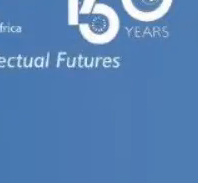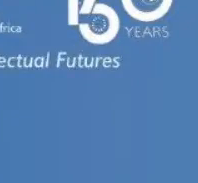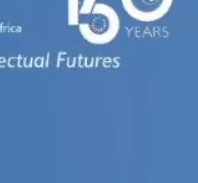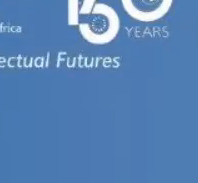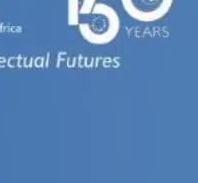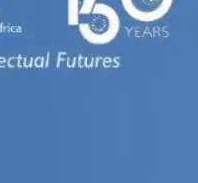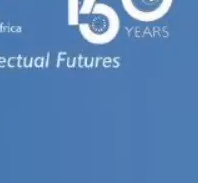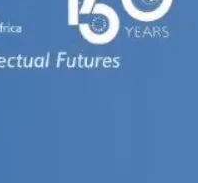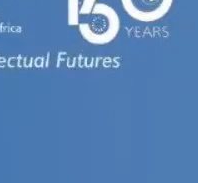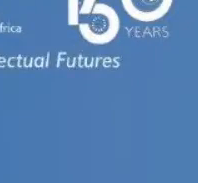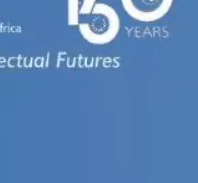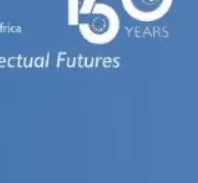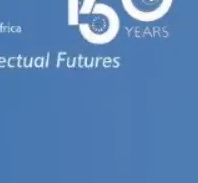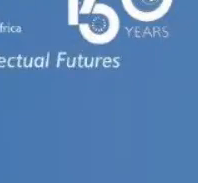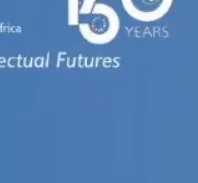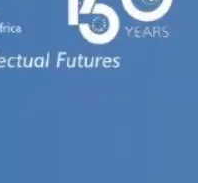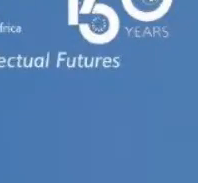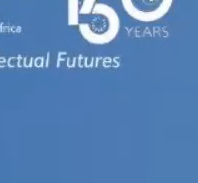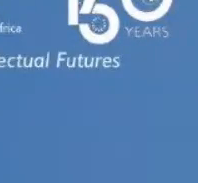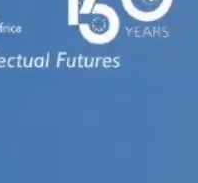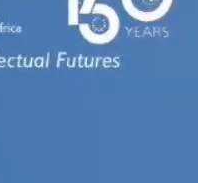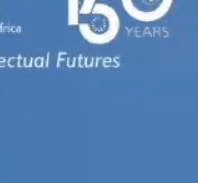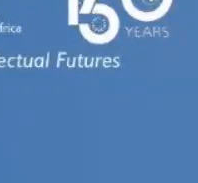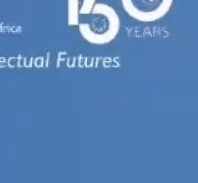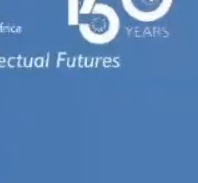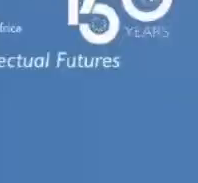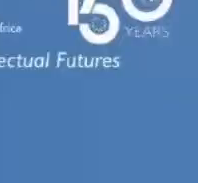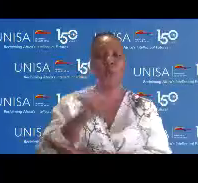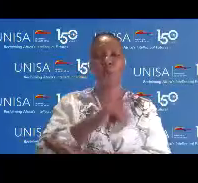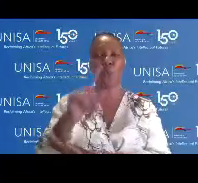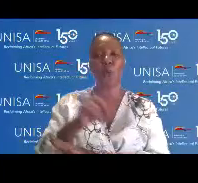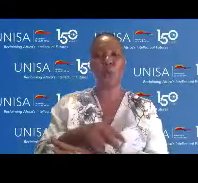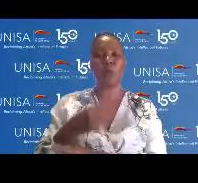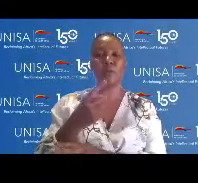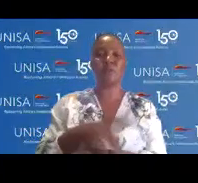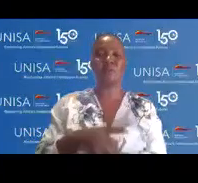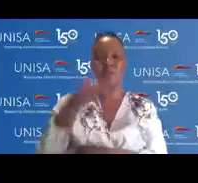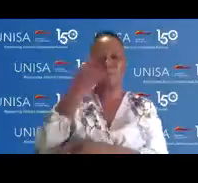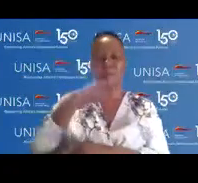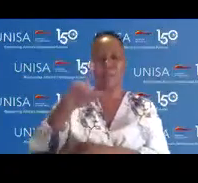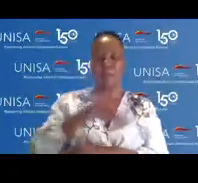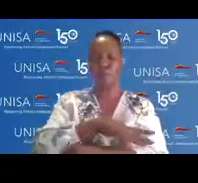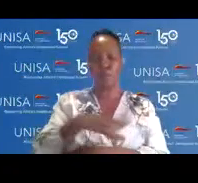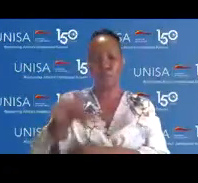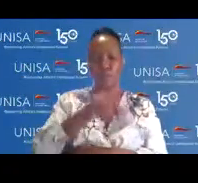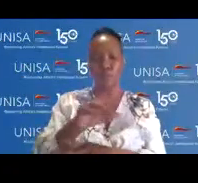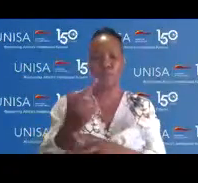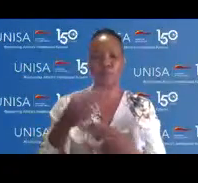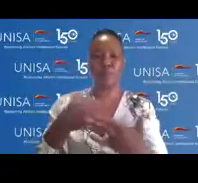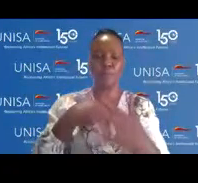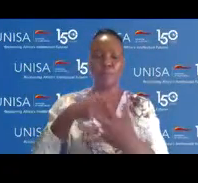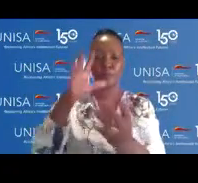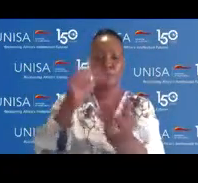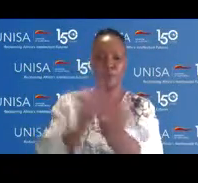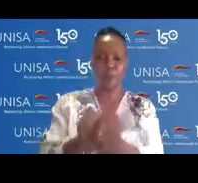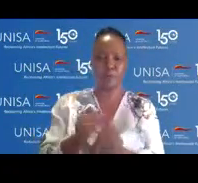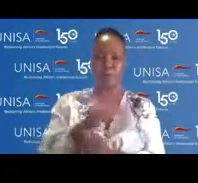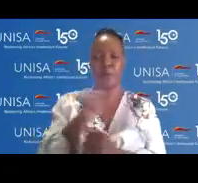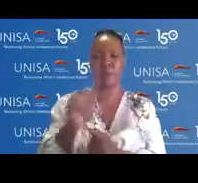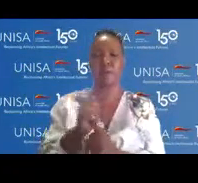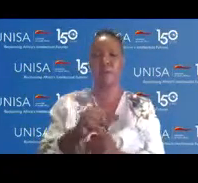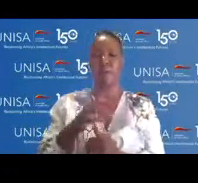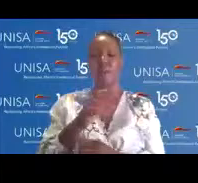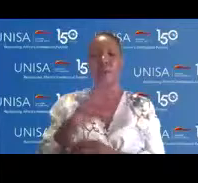platforms. So I just want to now quickly check with you before we wrap up today's session. Oh, I see I missed a risk meeting.